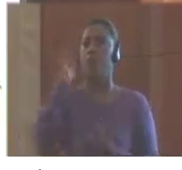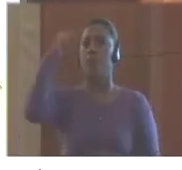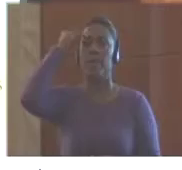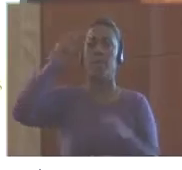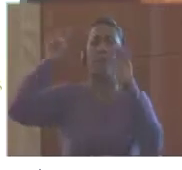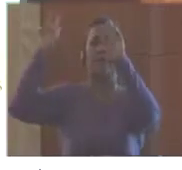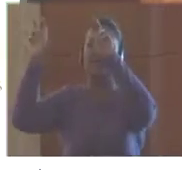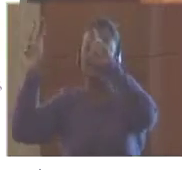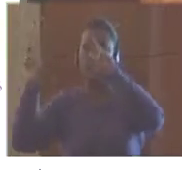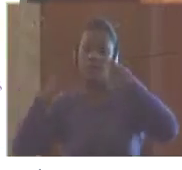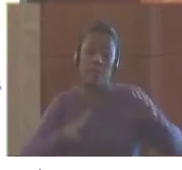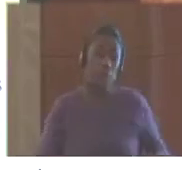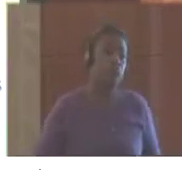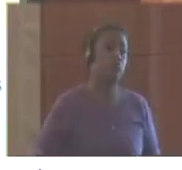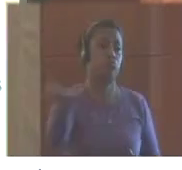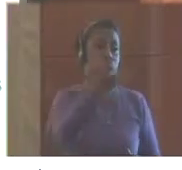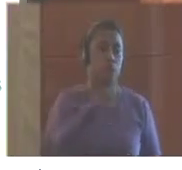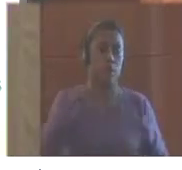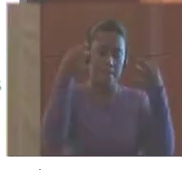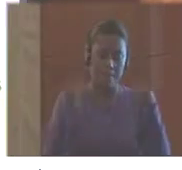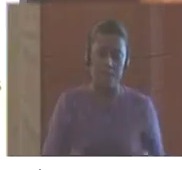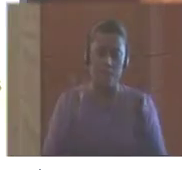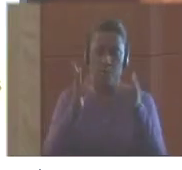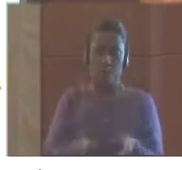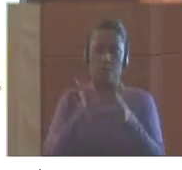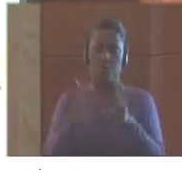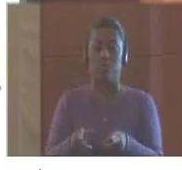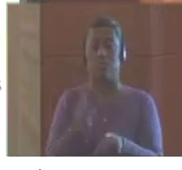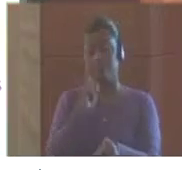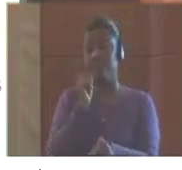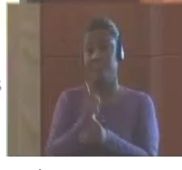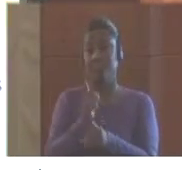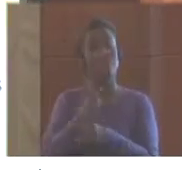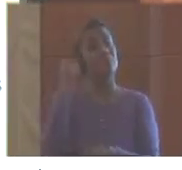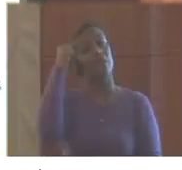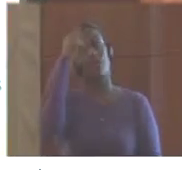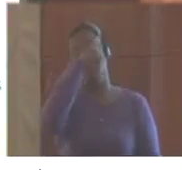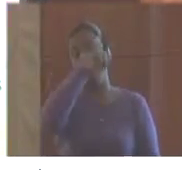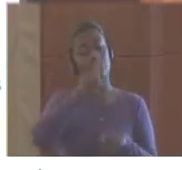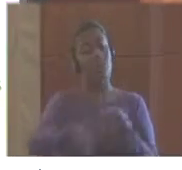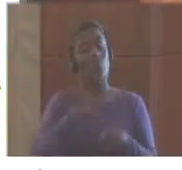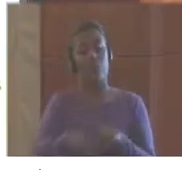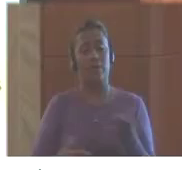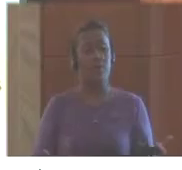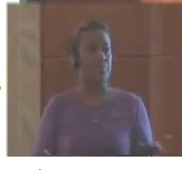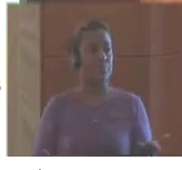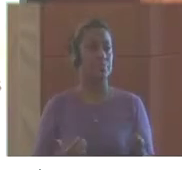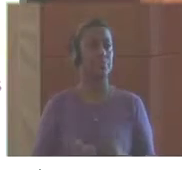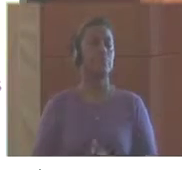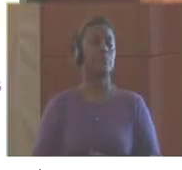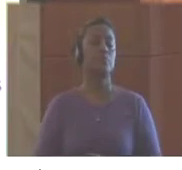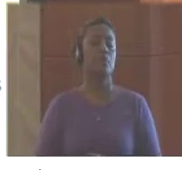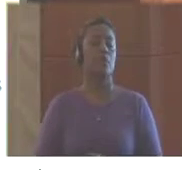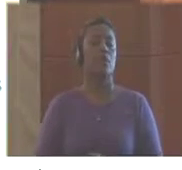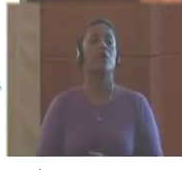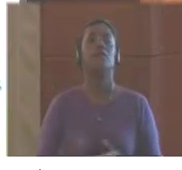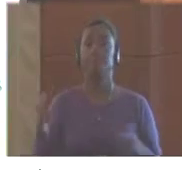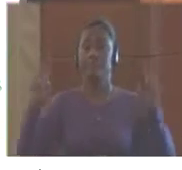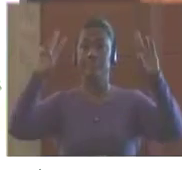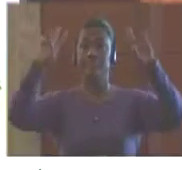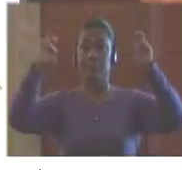that governments cannot manage all kinds of cross-sectional items at once, and it's rather